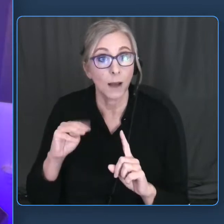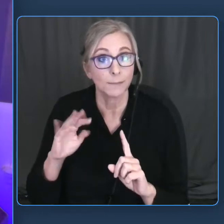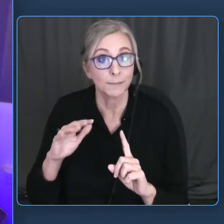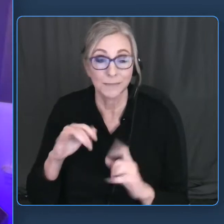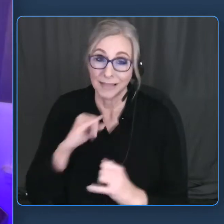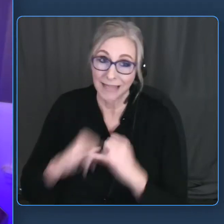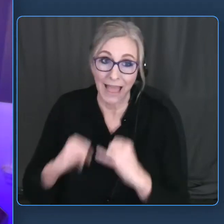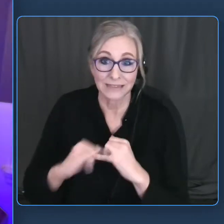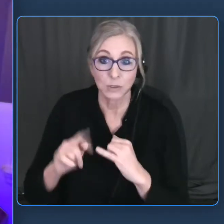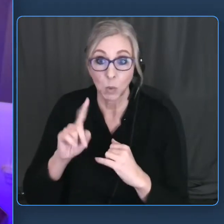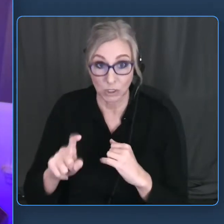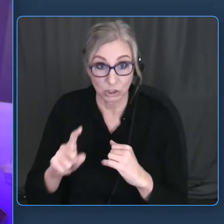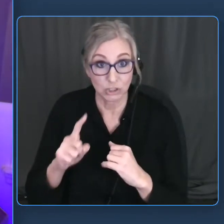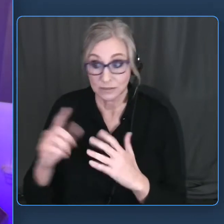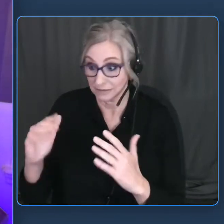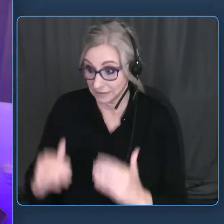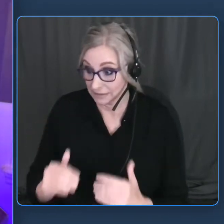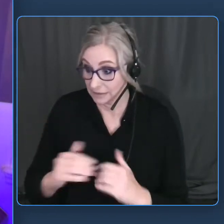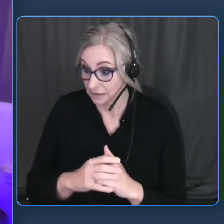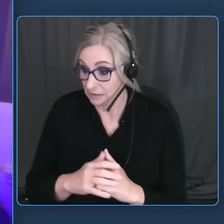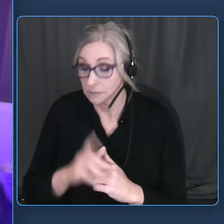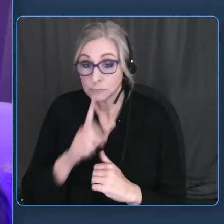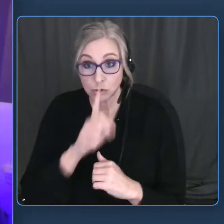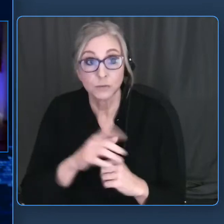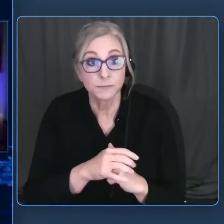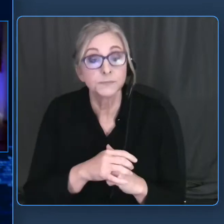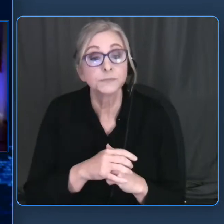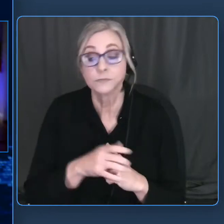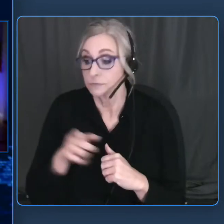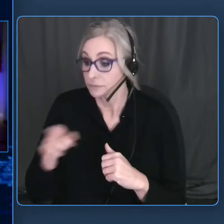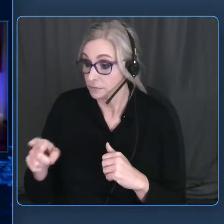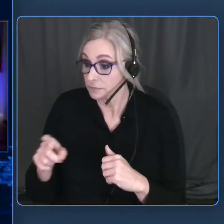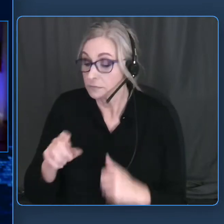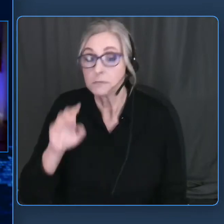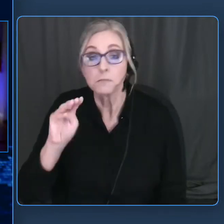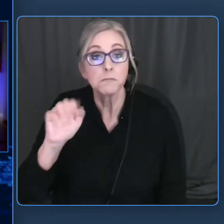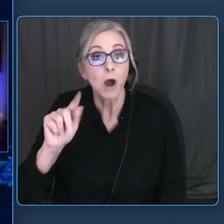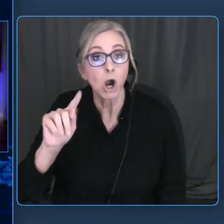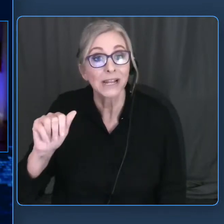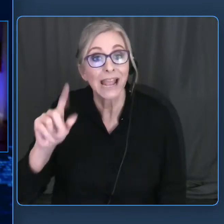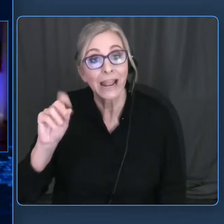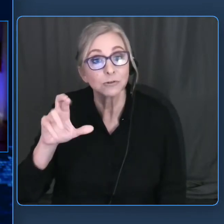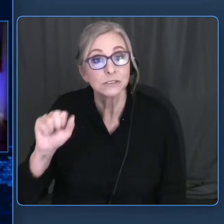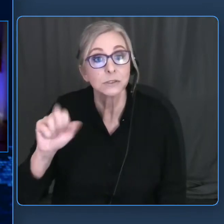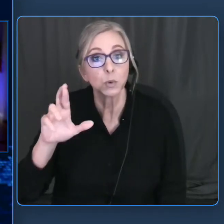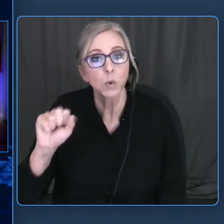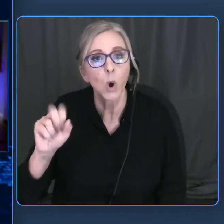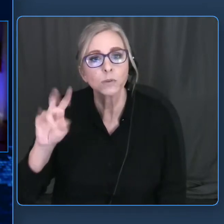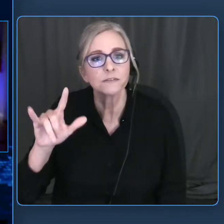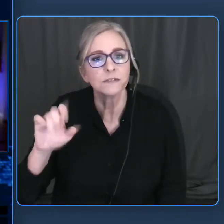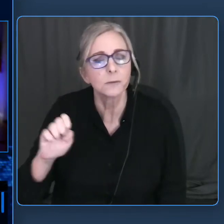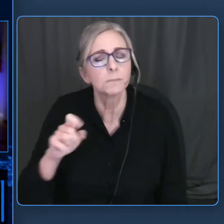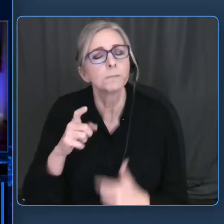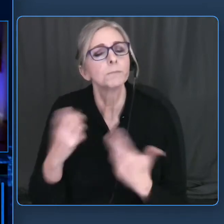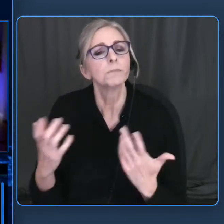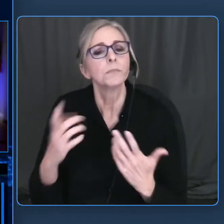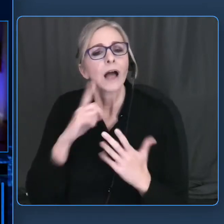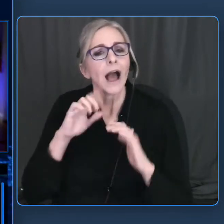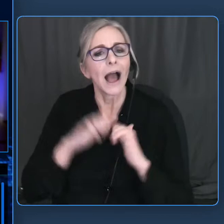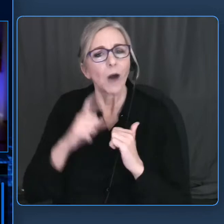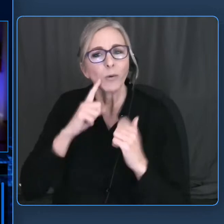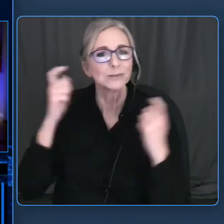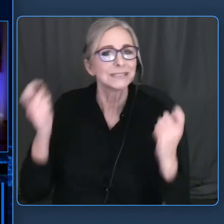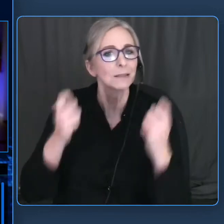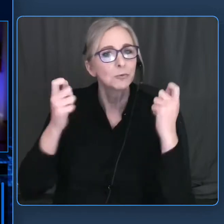the last question in the list. Sure. It's coming in from Marty Anderson in Roseville. What are you going to do to